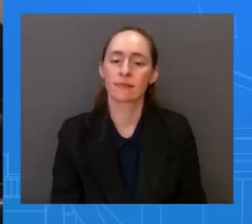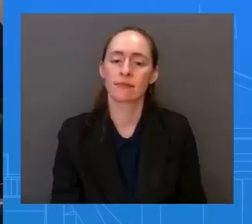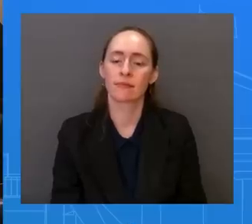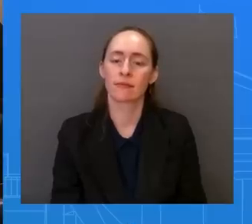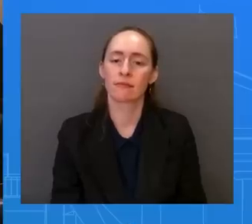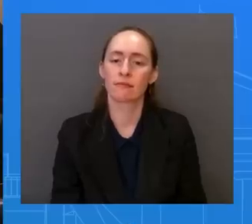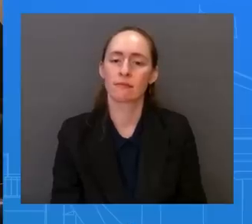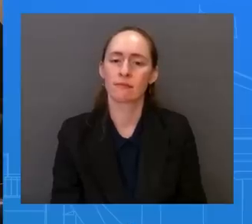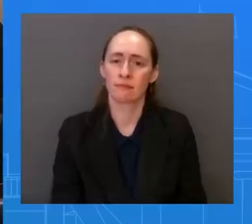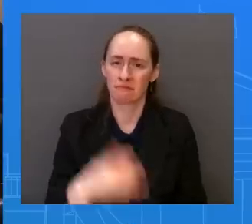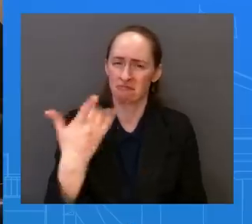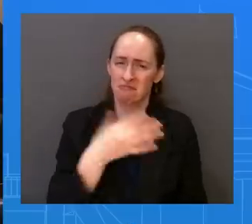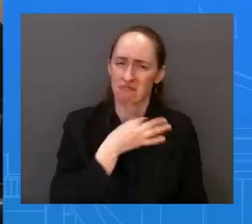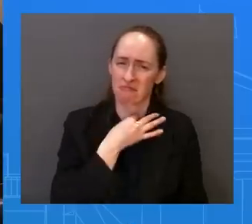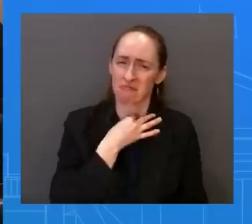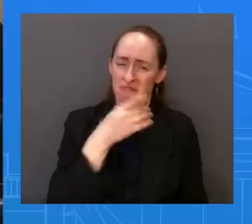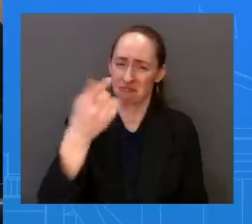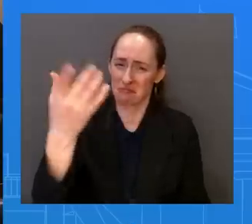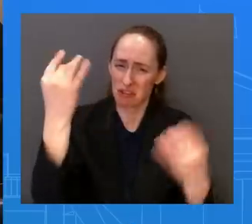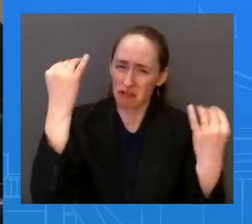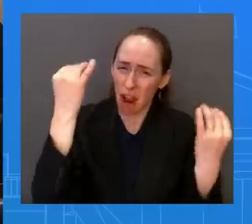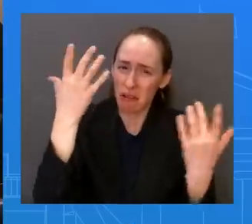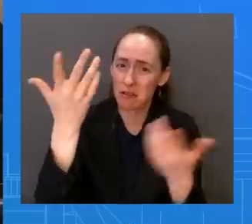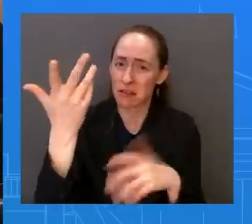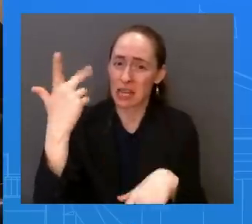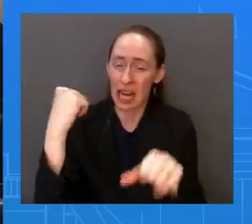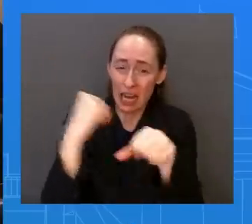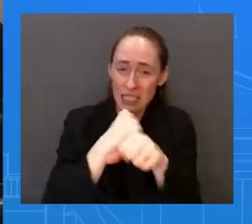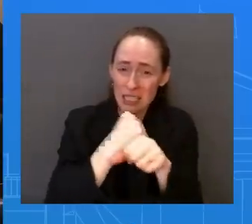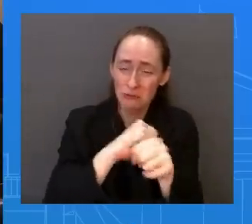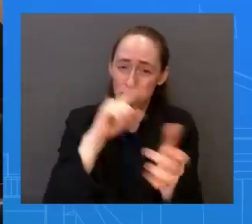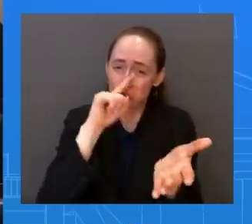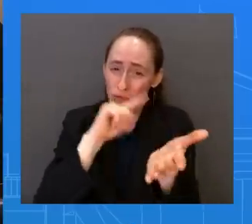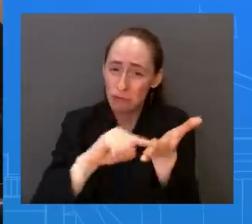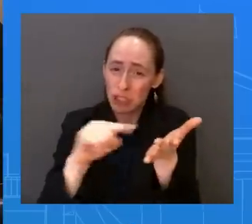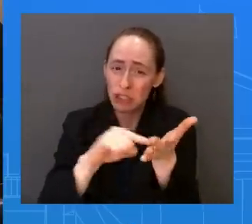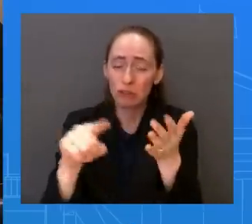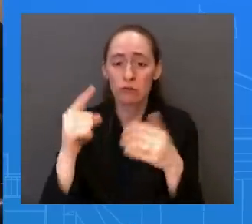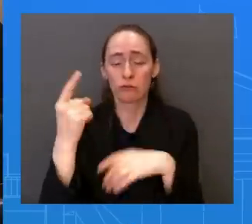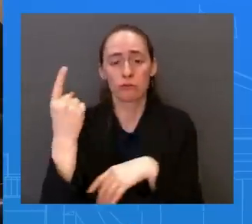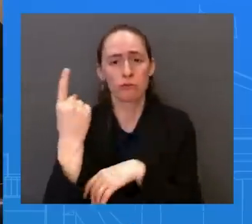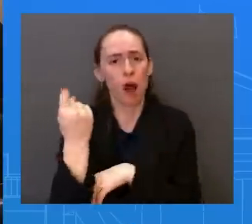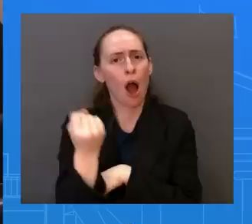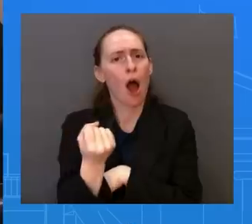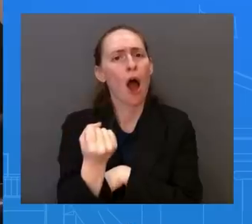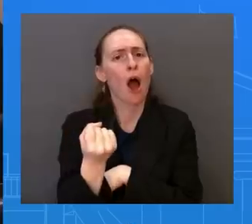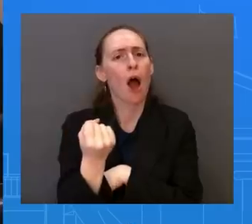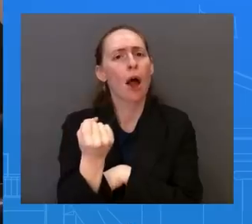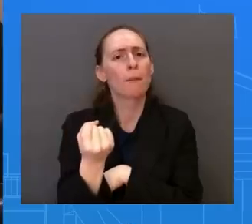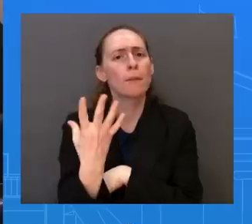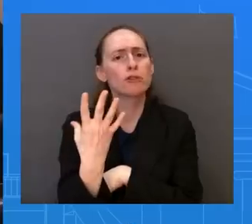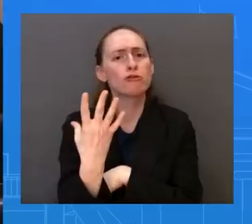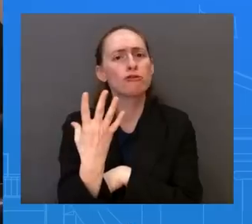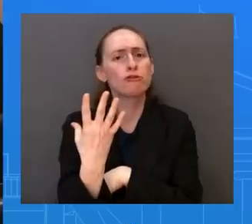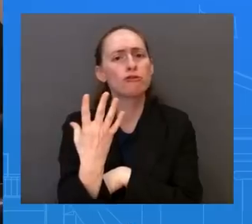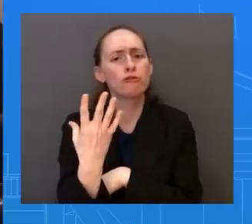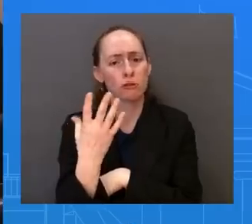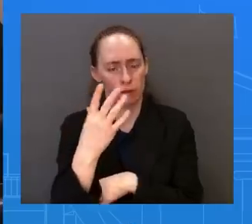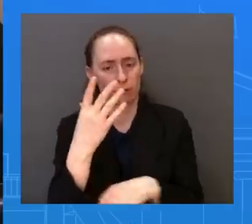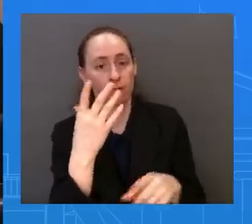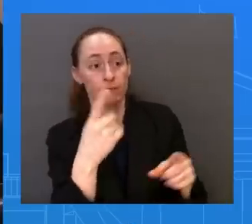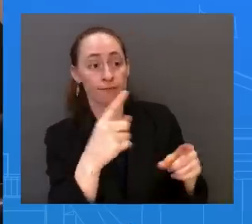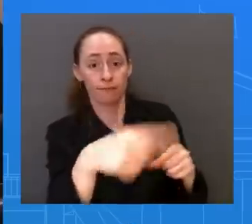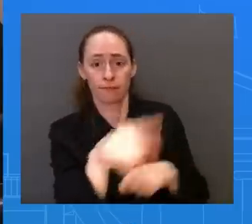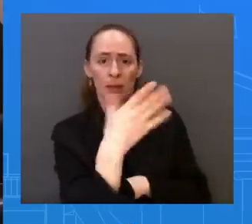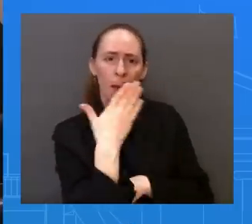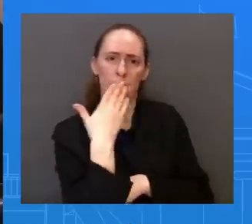for this about the cost of bad policing to this nation, be it lawsuits, be it DOJ